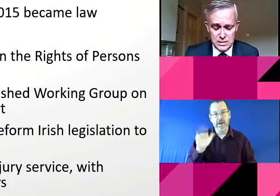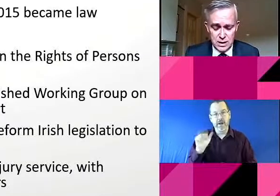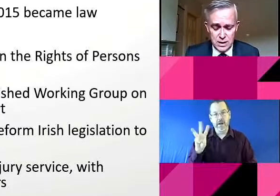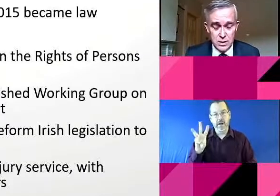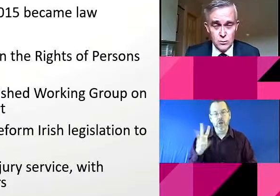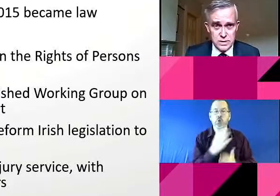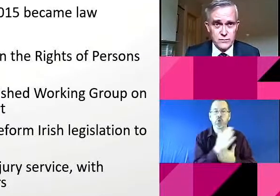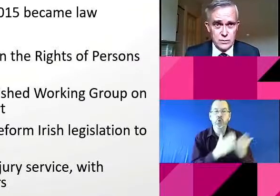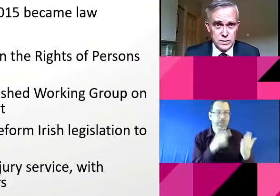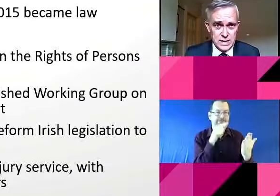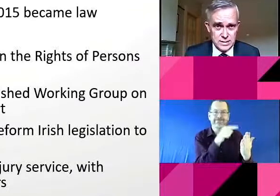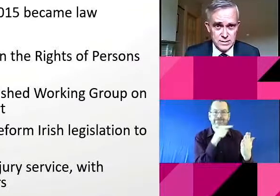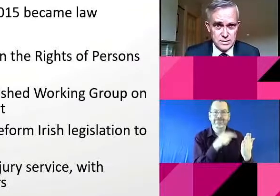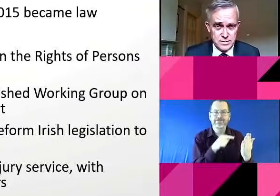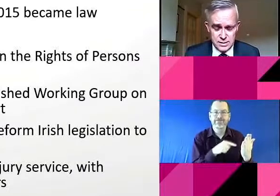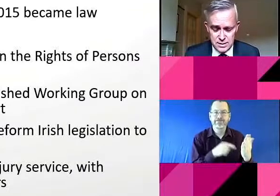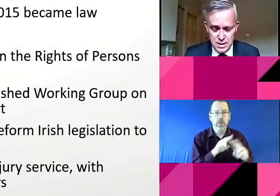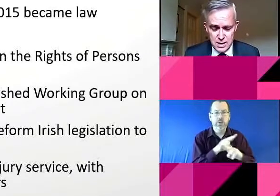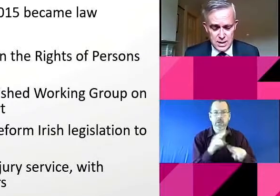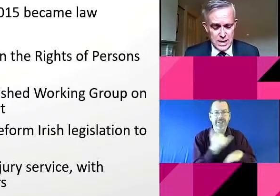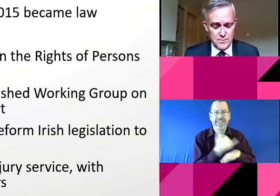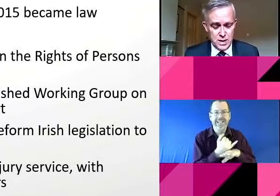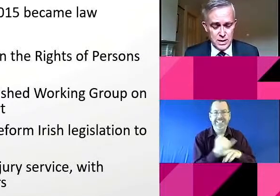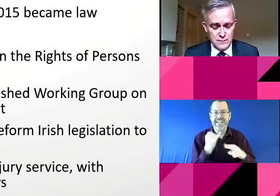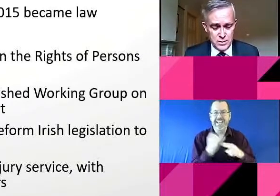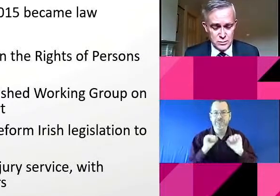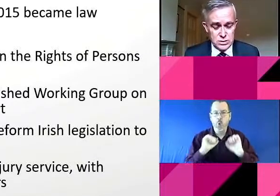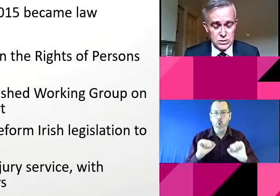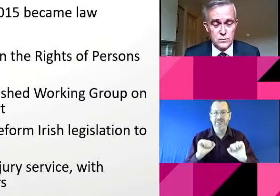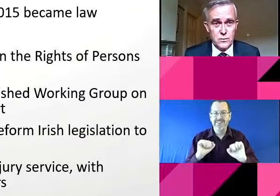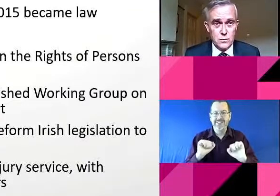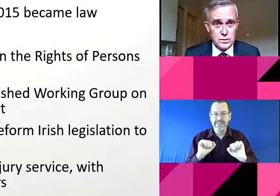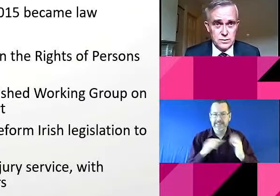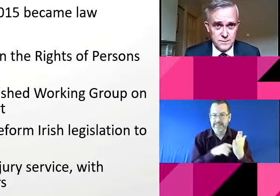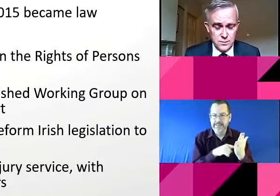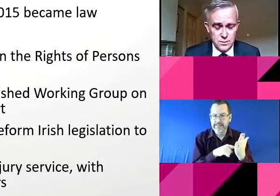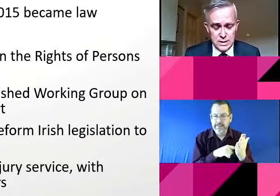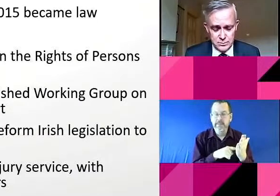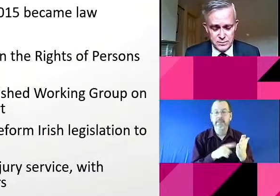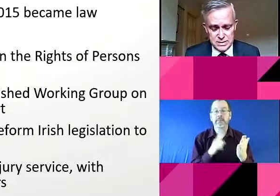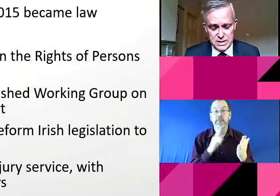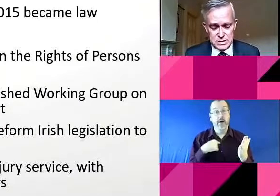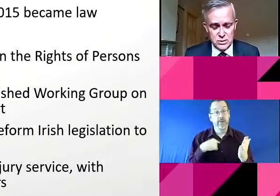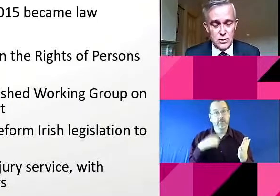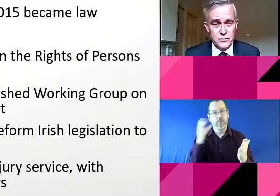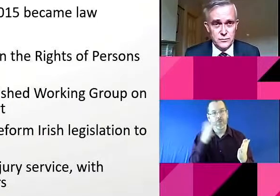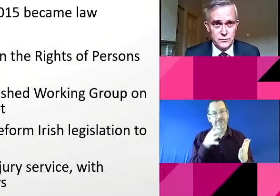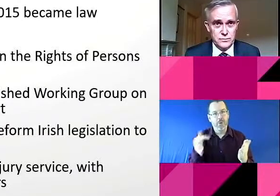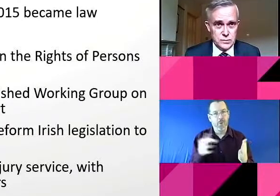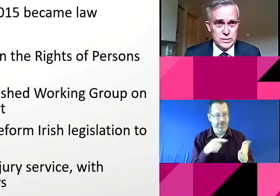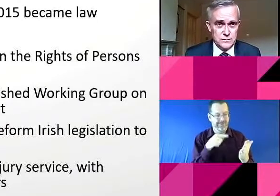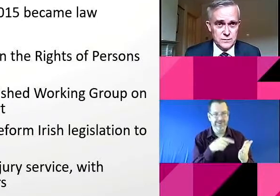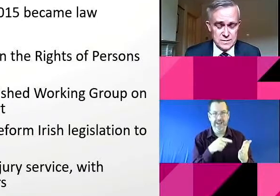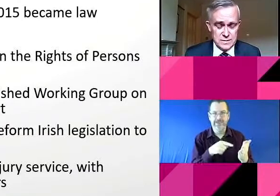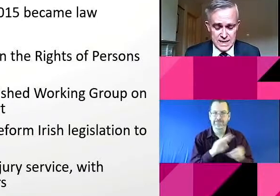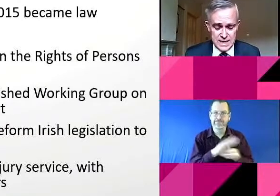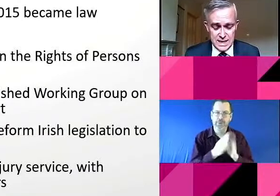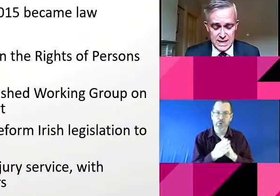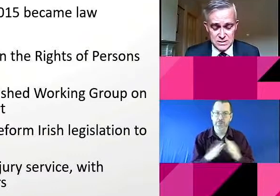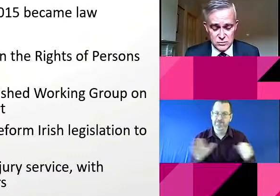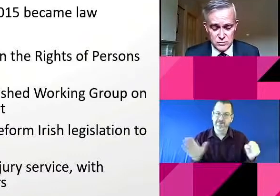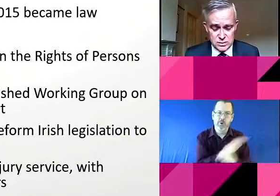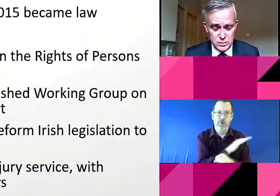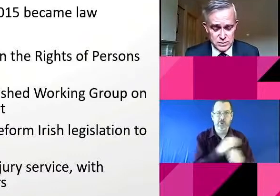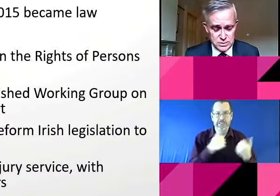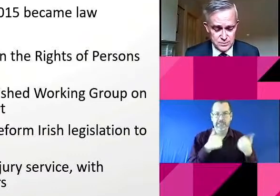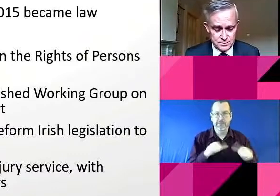yet. And along with everyone else, I think, I very much look forward to the full implementation of the 2015 Act